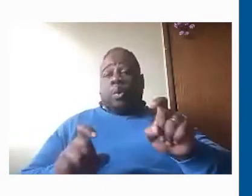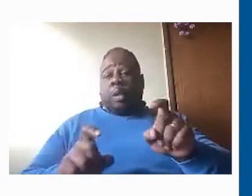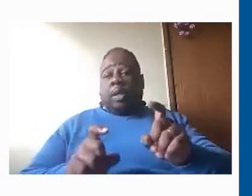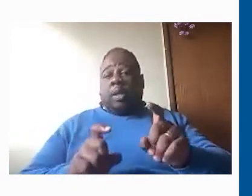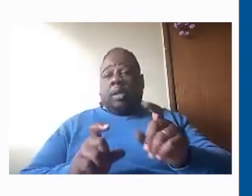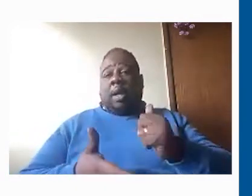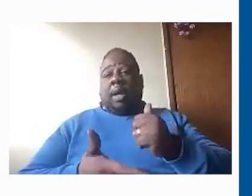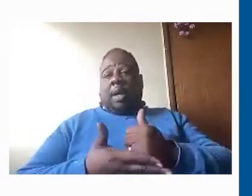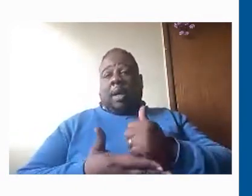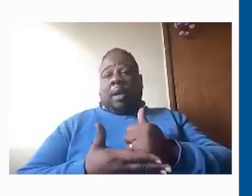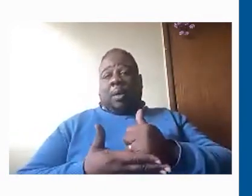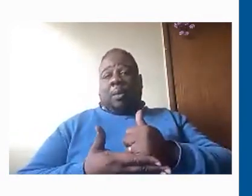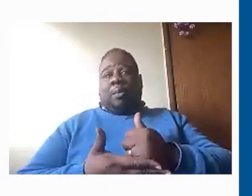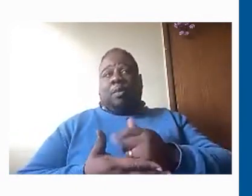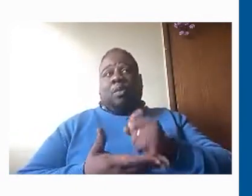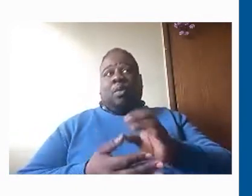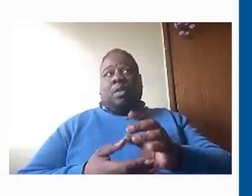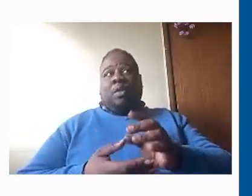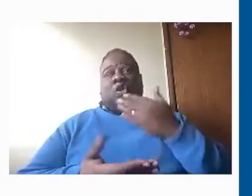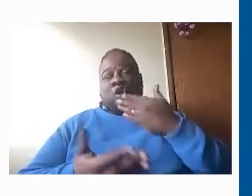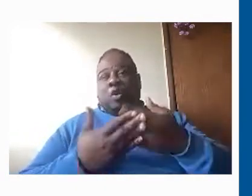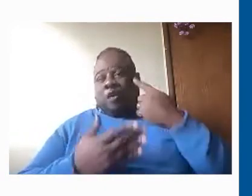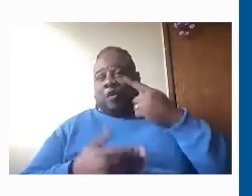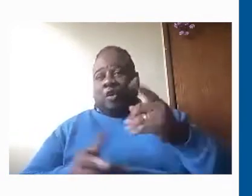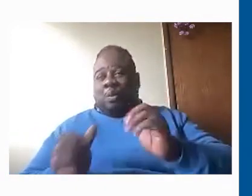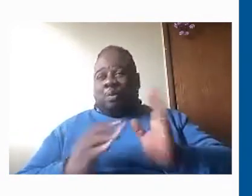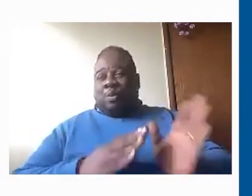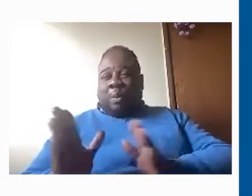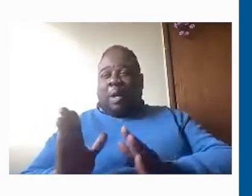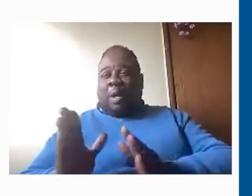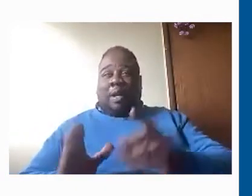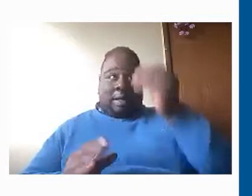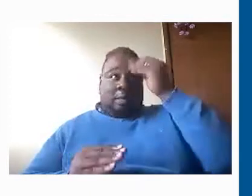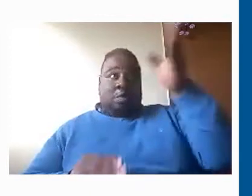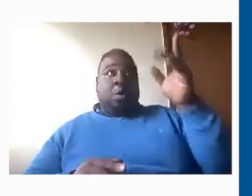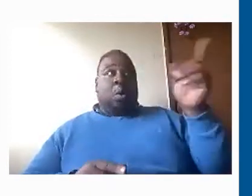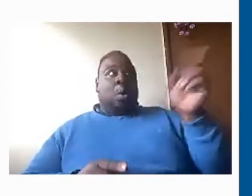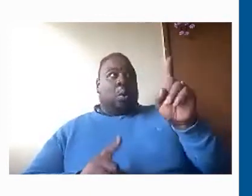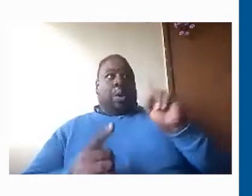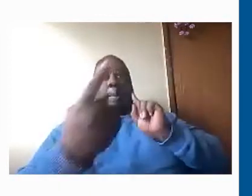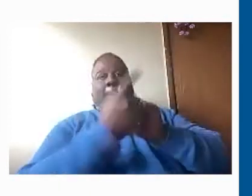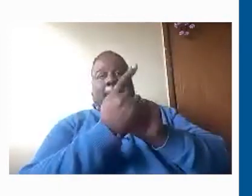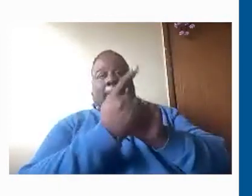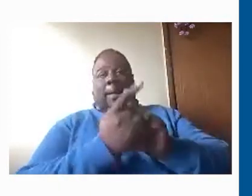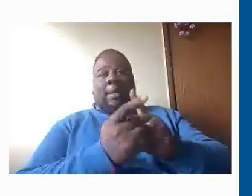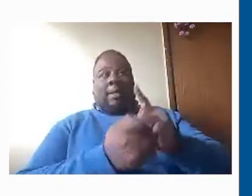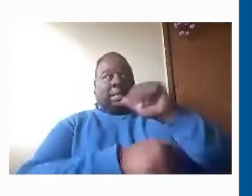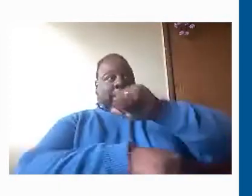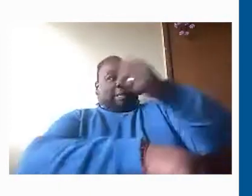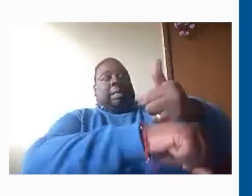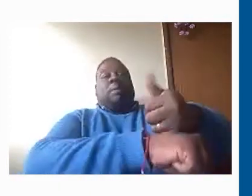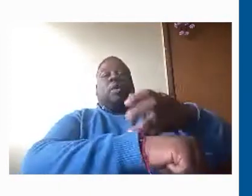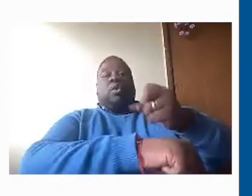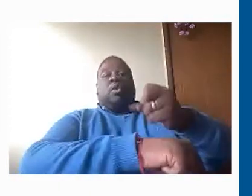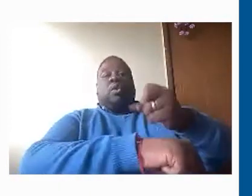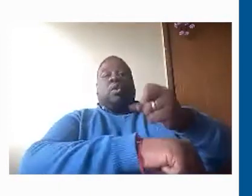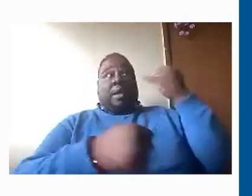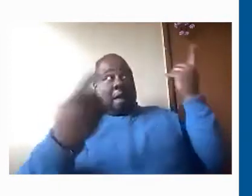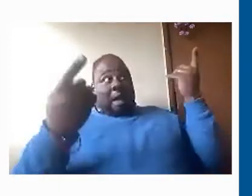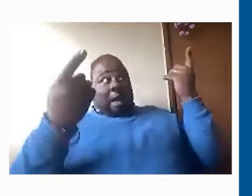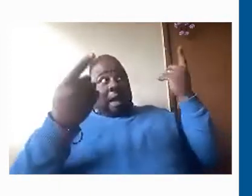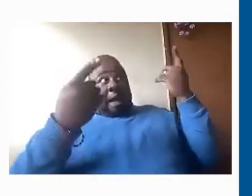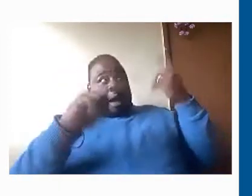for family and friends. If you go to that meeting place and everyone's there, you're fine. But if they're not, then it's when you would be reaching out to